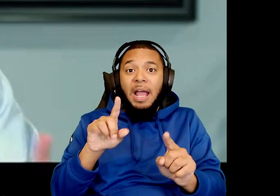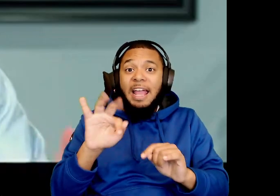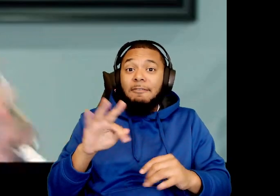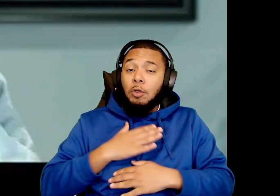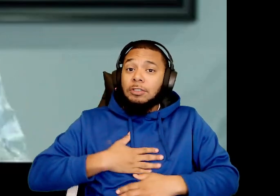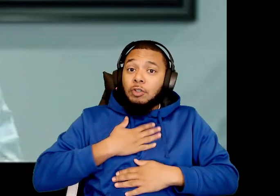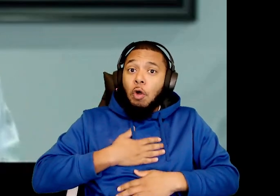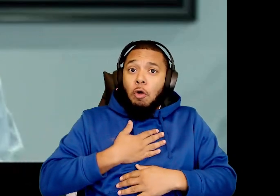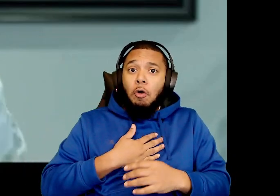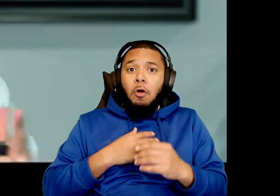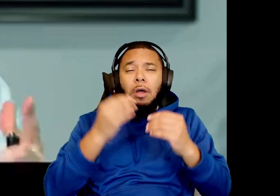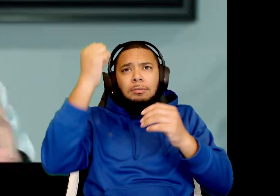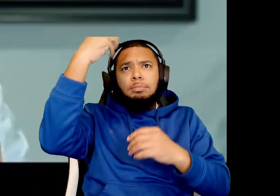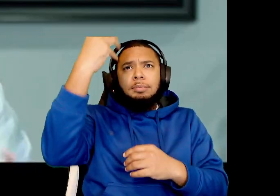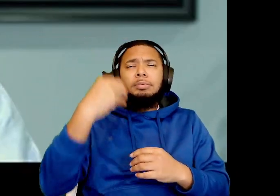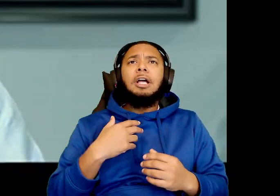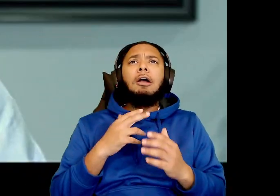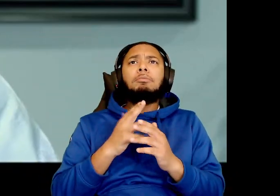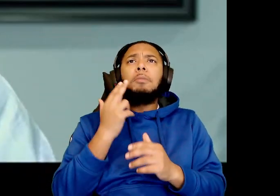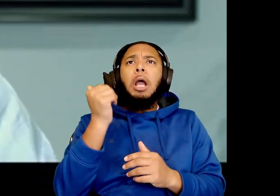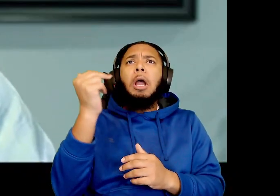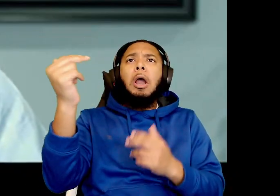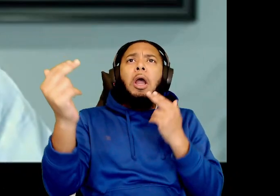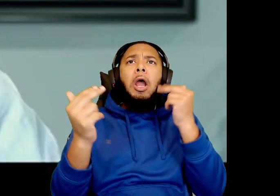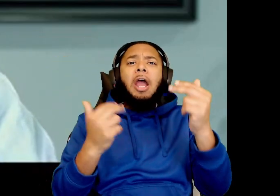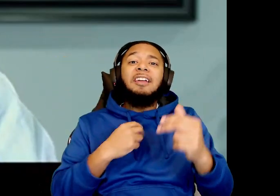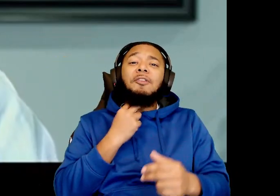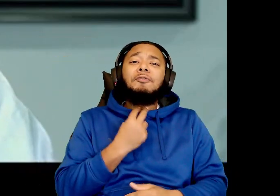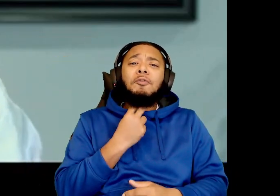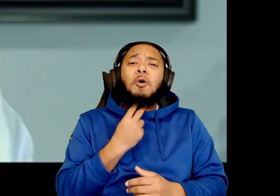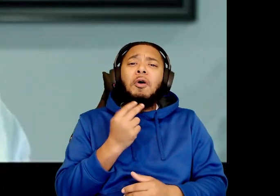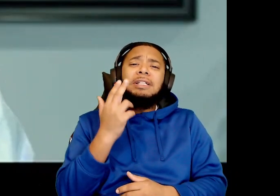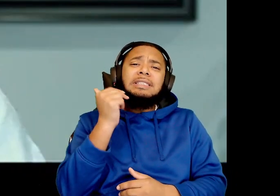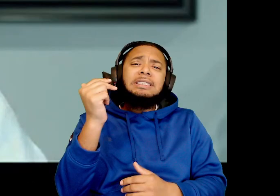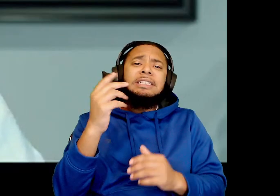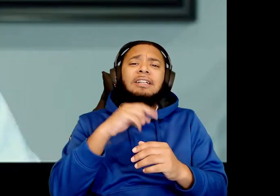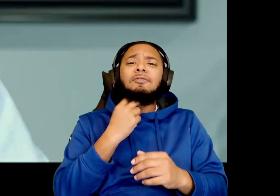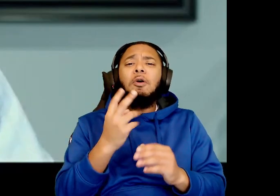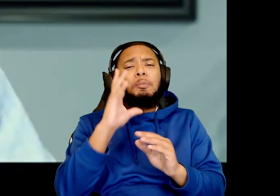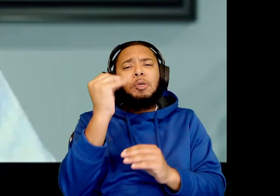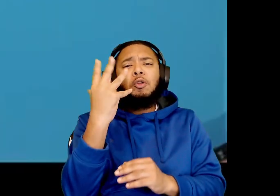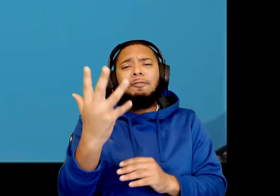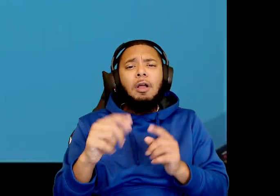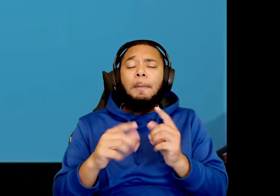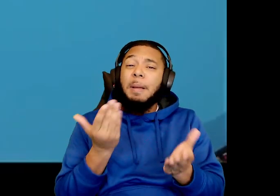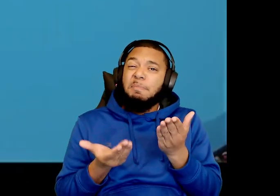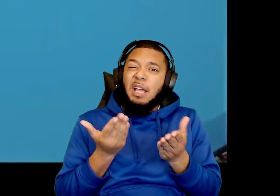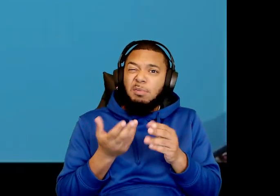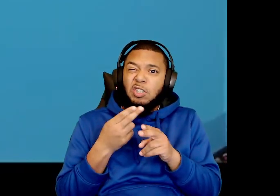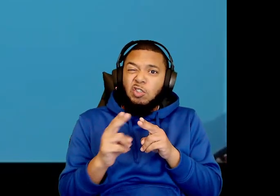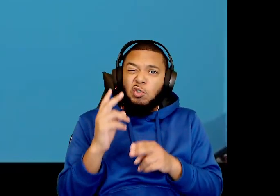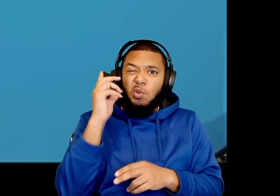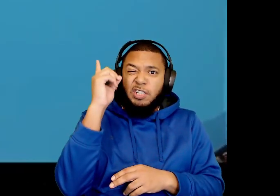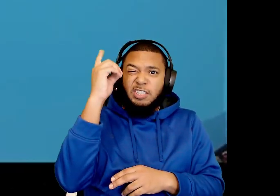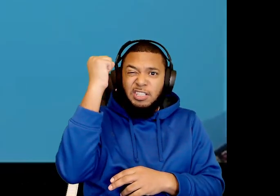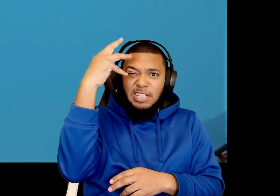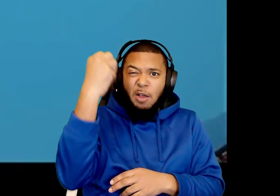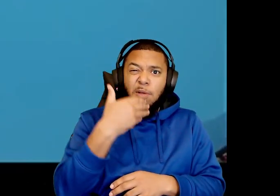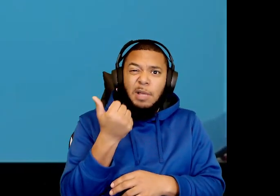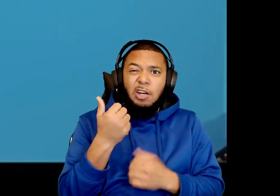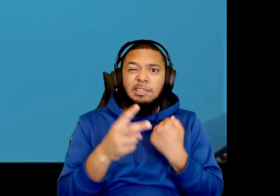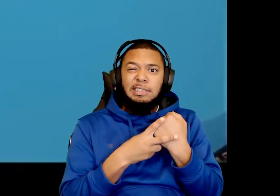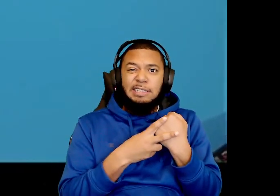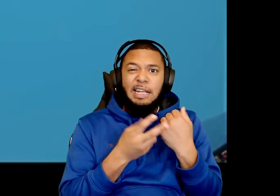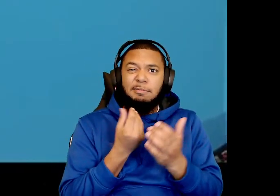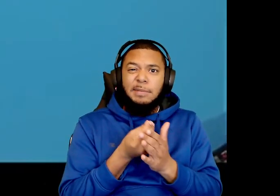shower, I'm sure you're really building a nice voice. You have a great voice, but you probably should take shorter showers. It'll save you some money.